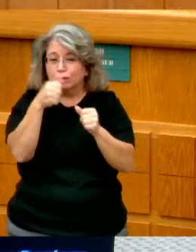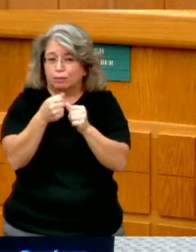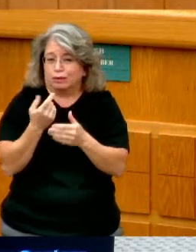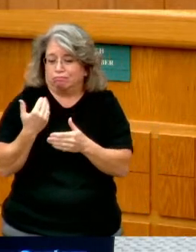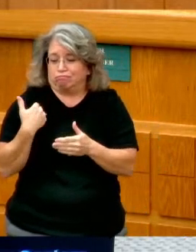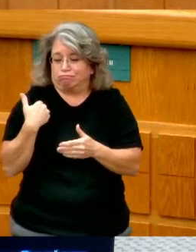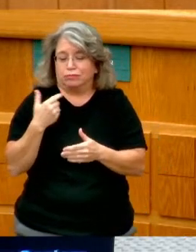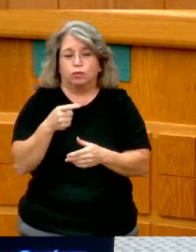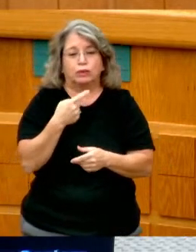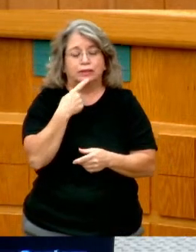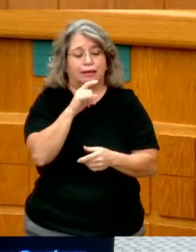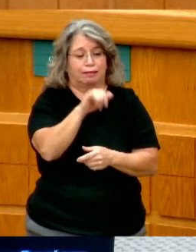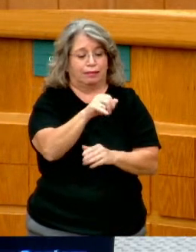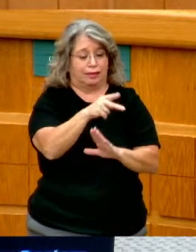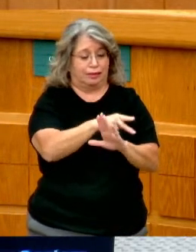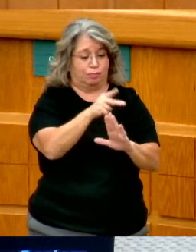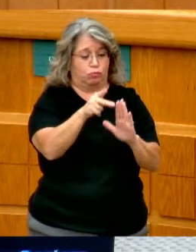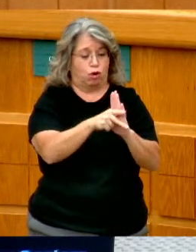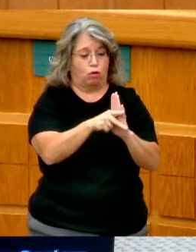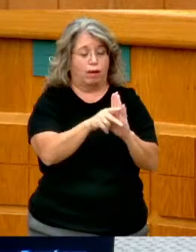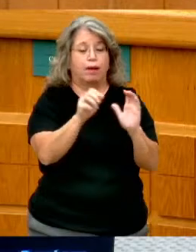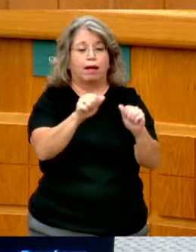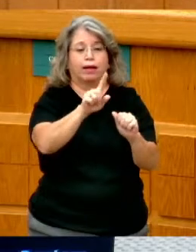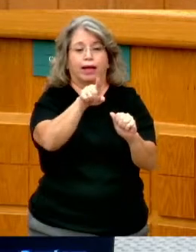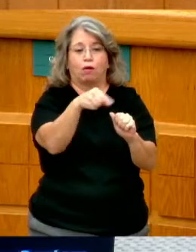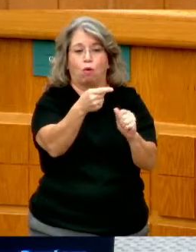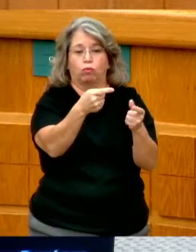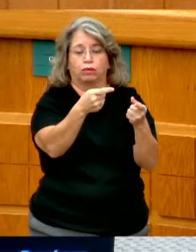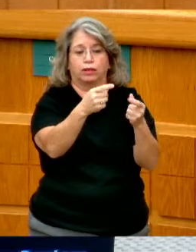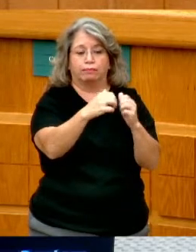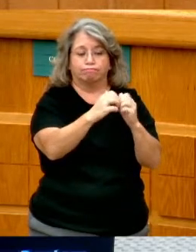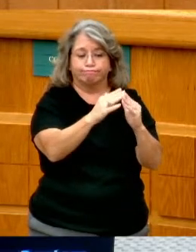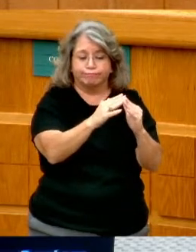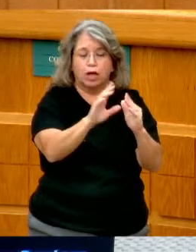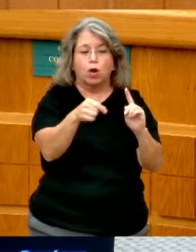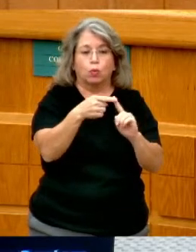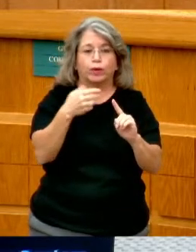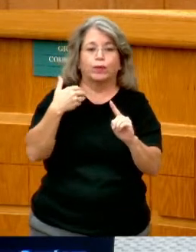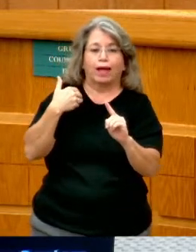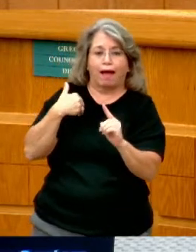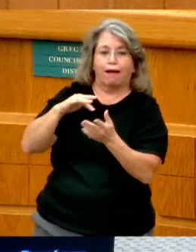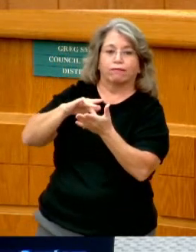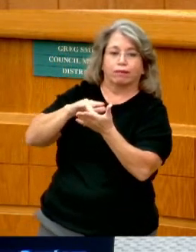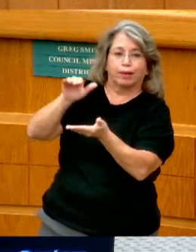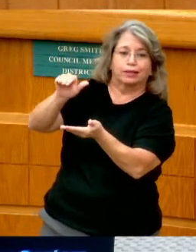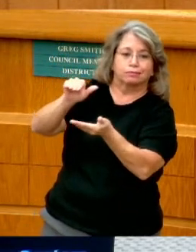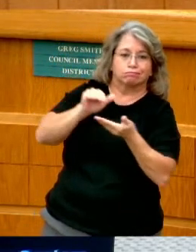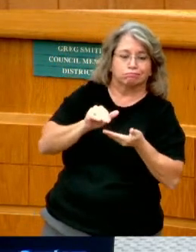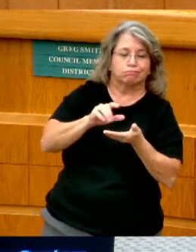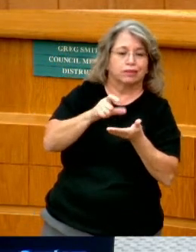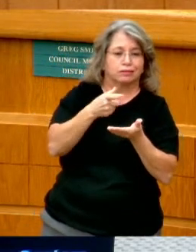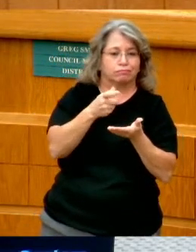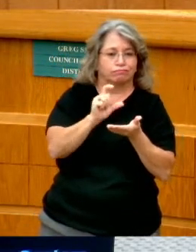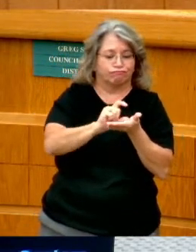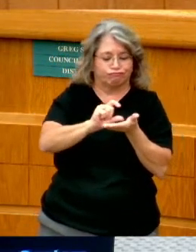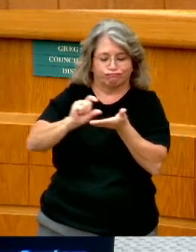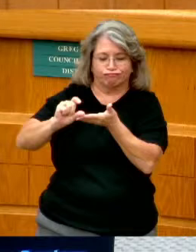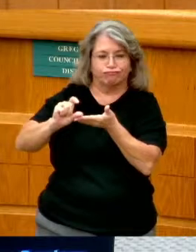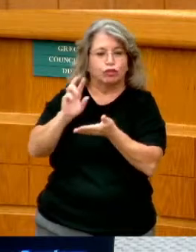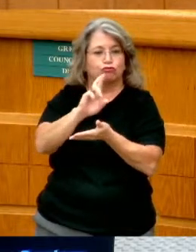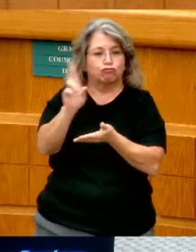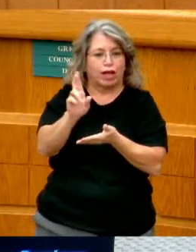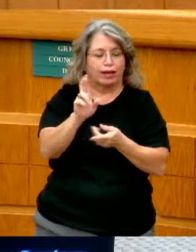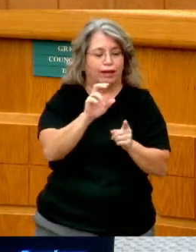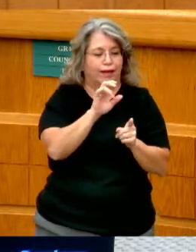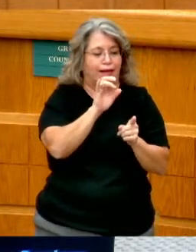program only functions when we have the vaccines. And the hotline is opened only